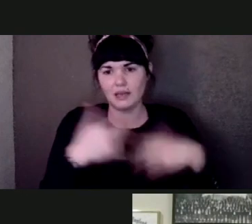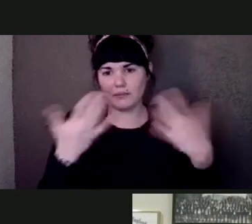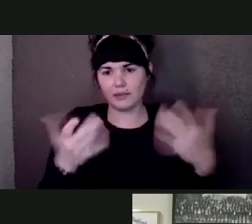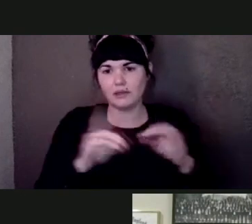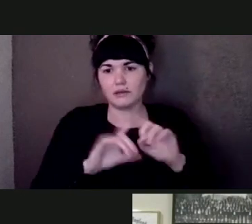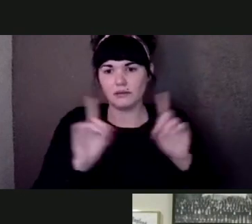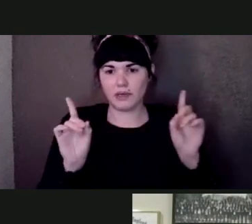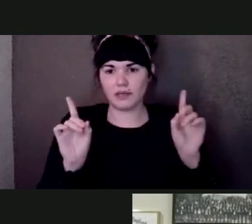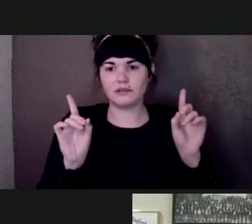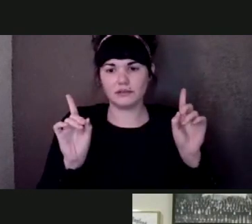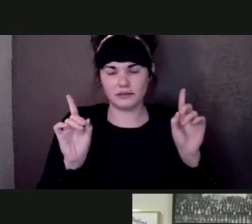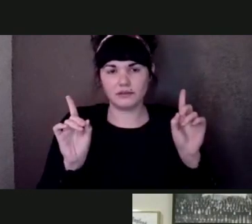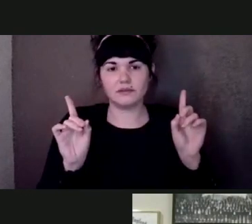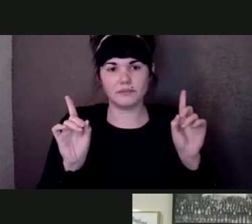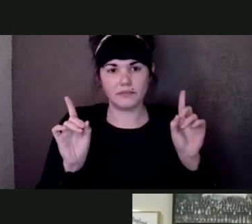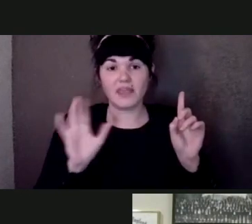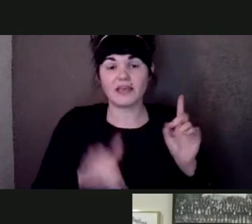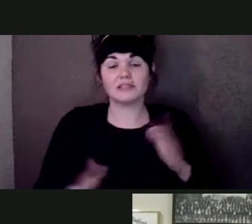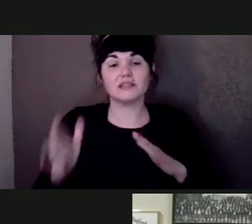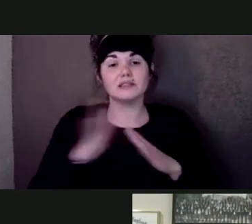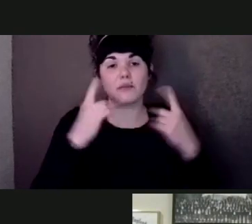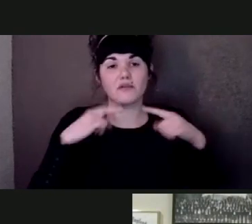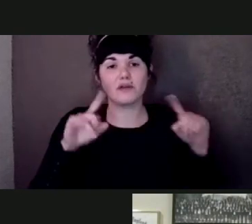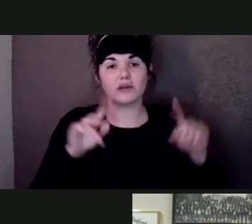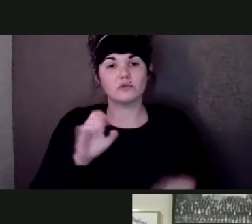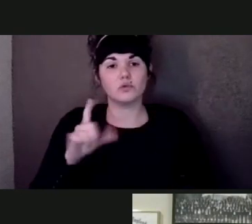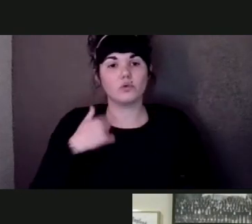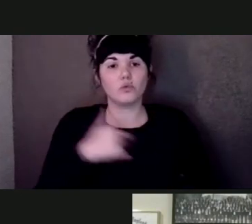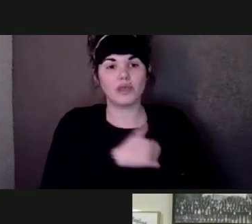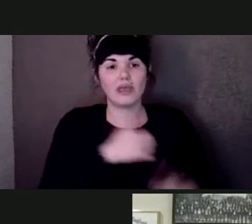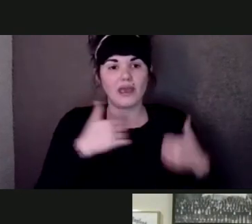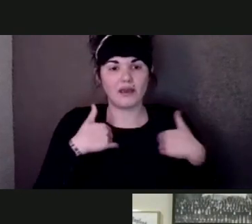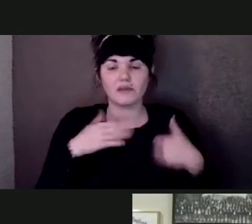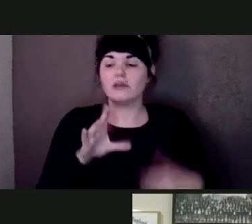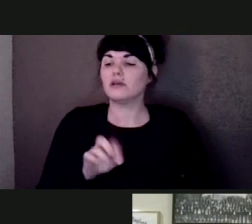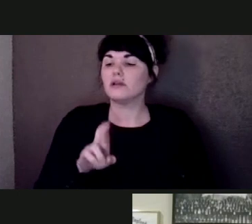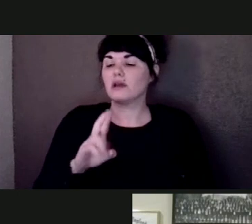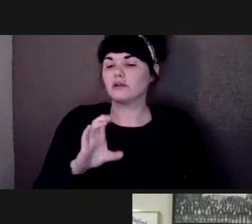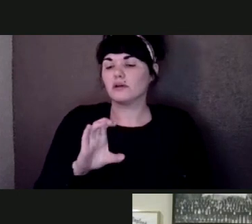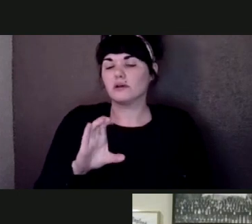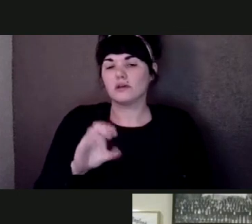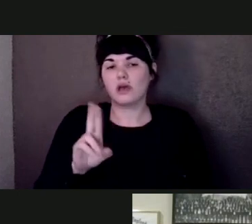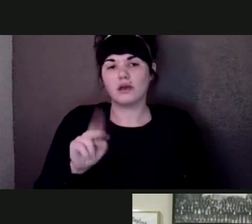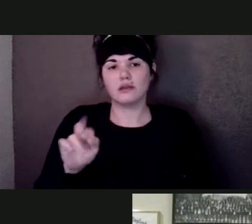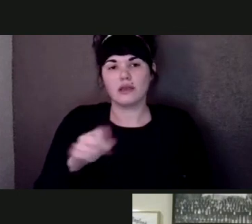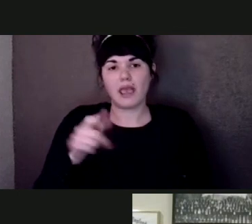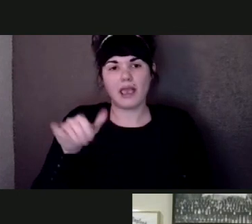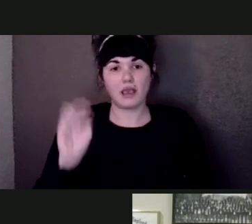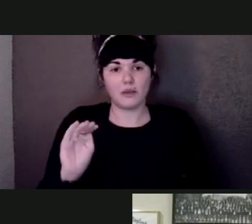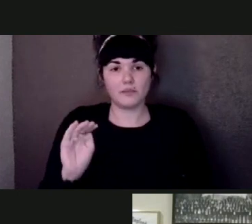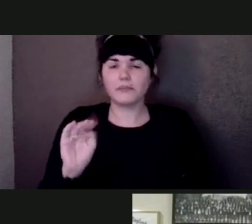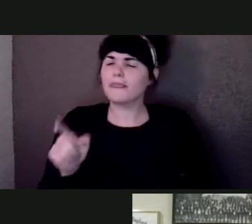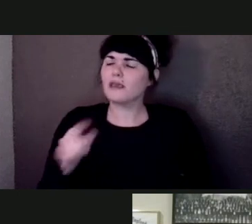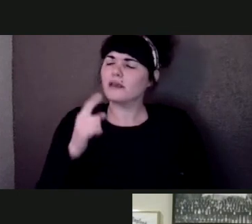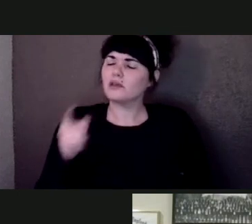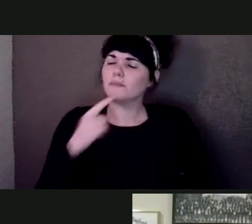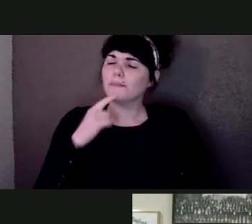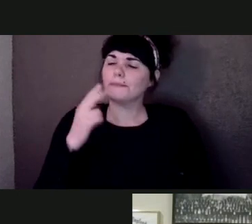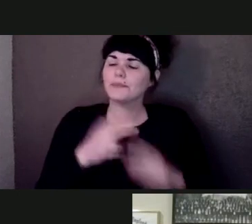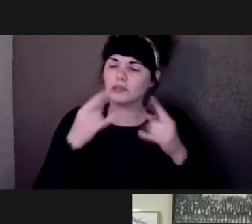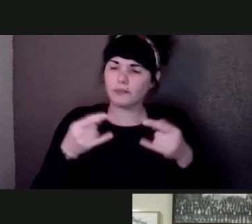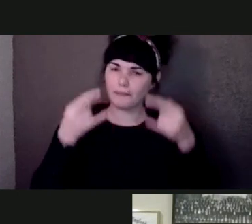Okay, great. And Dr. Cunningham, I'm going to, I'm going to ask a follow-up to something you just said about the masks, um, being, you know, for the, the, we